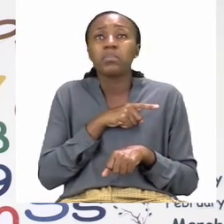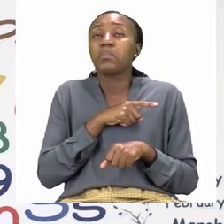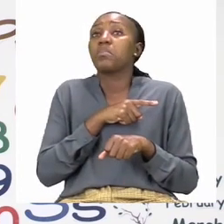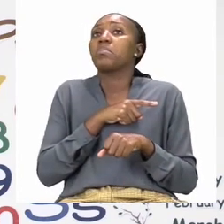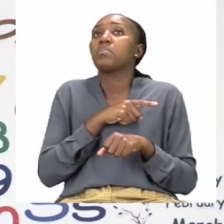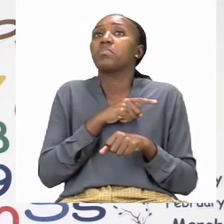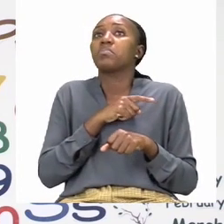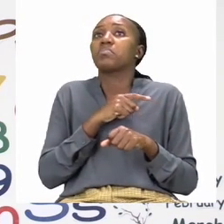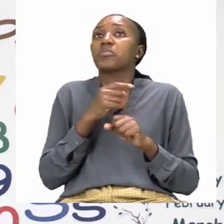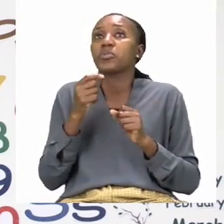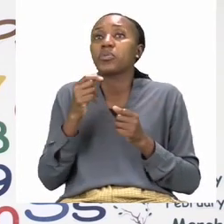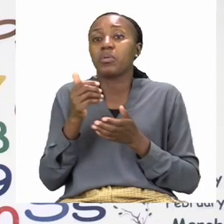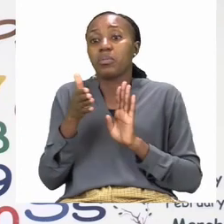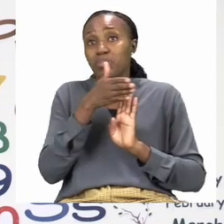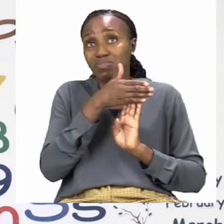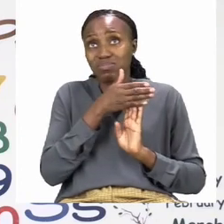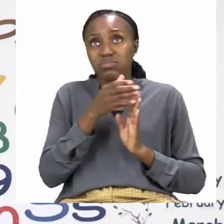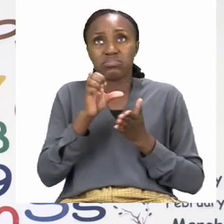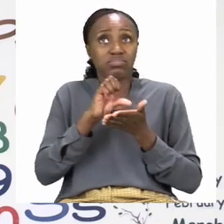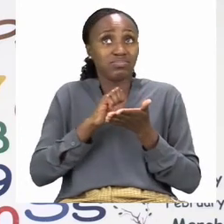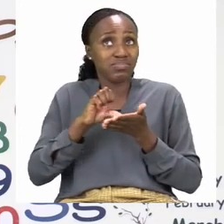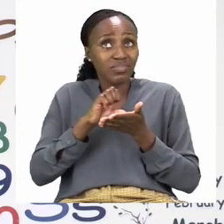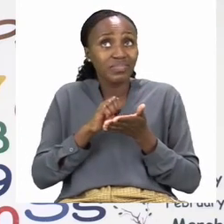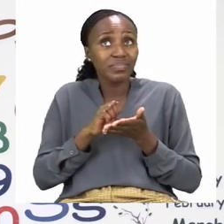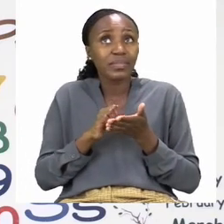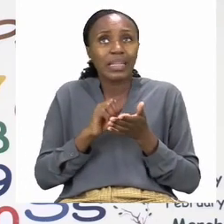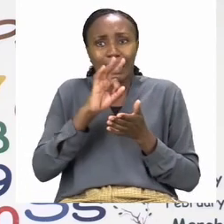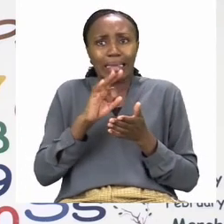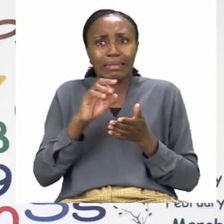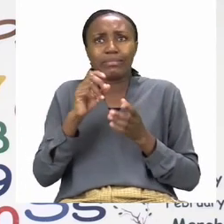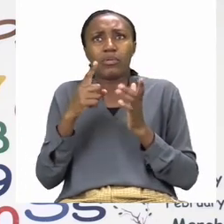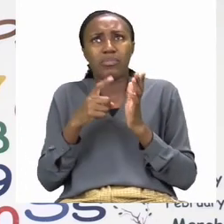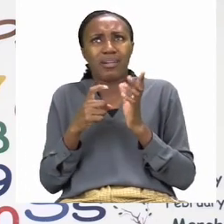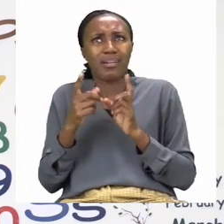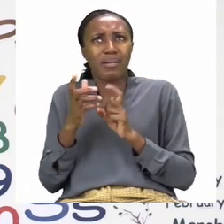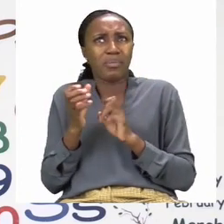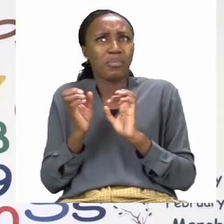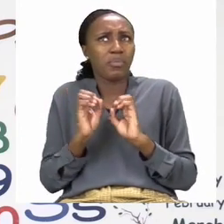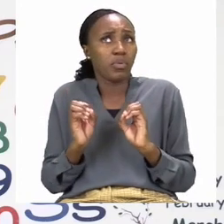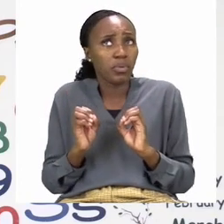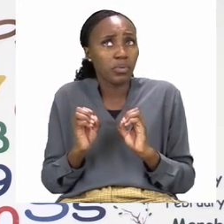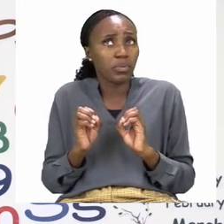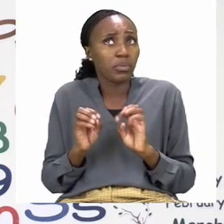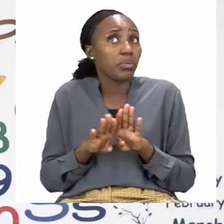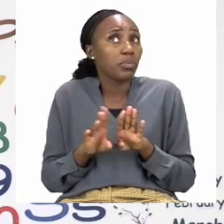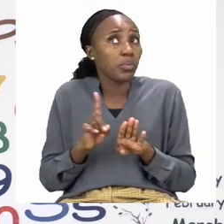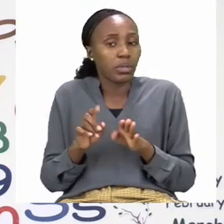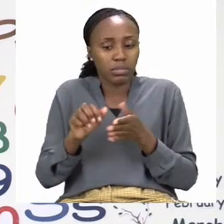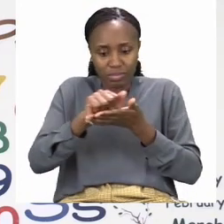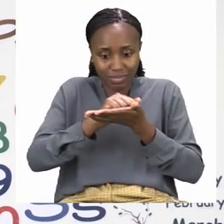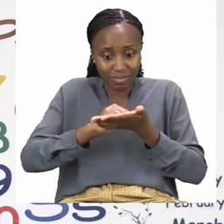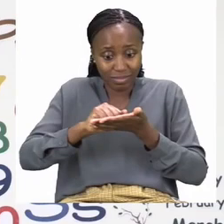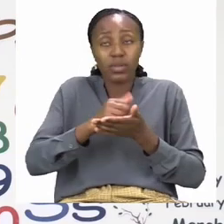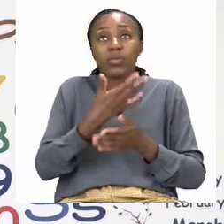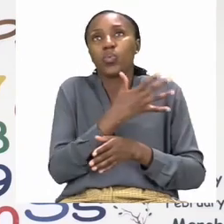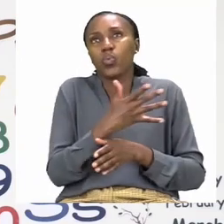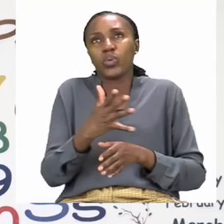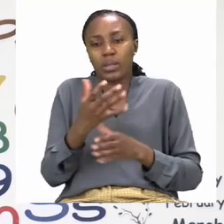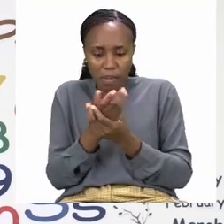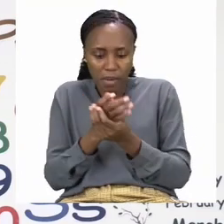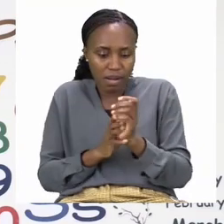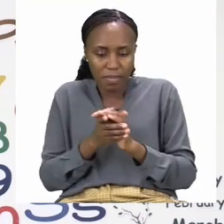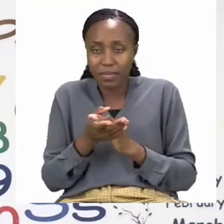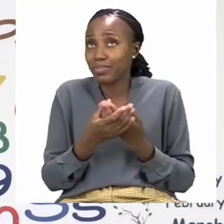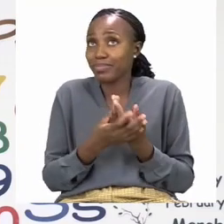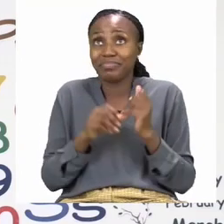any sanitizer, you can always wash your hands with soap and water. Now that we are nice